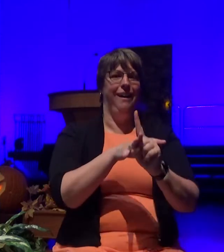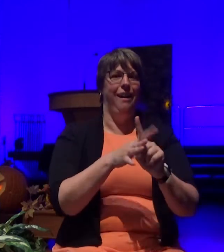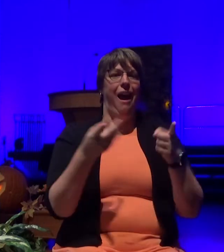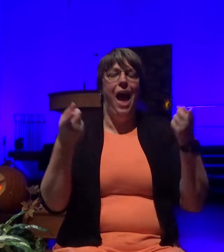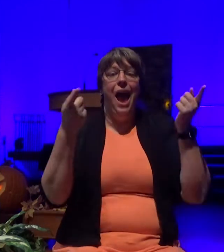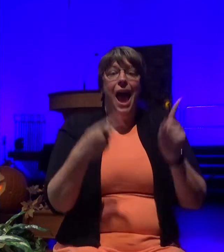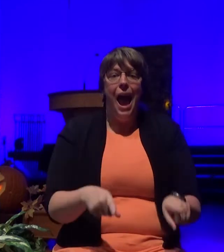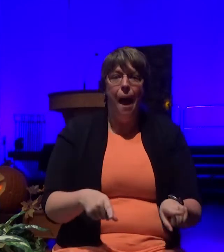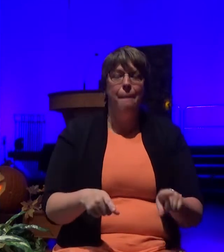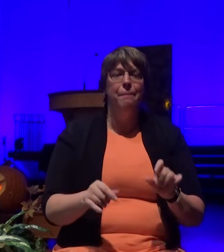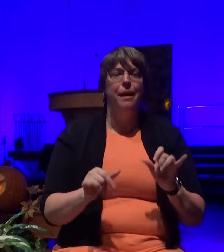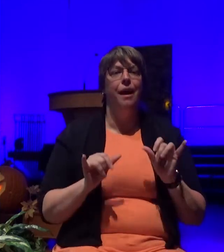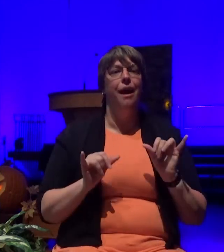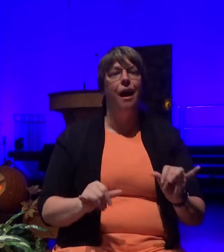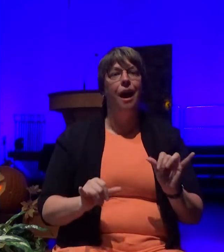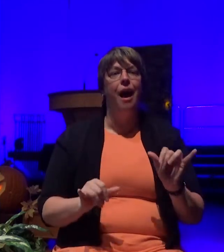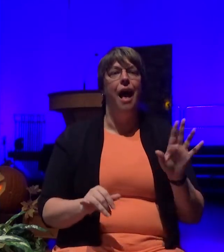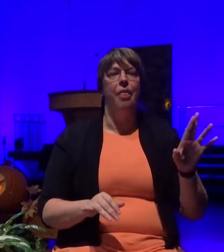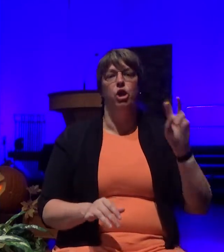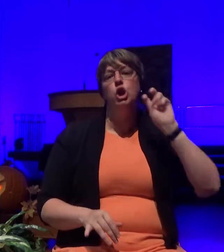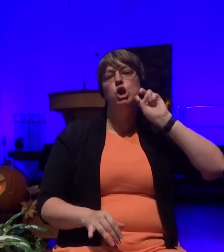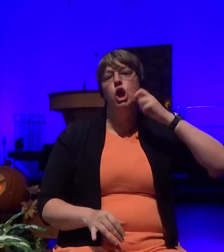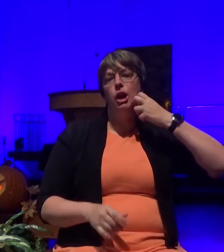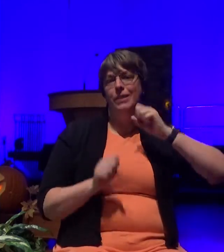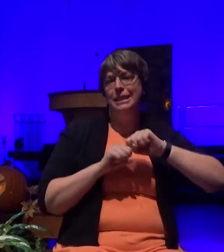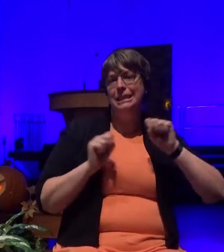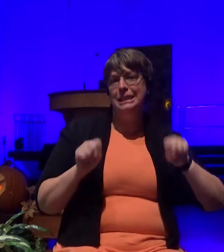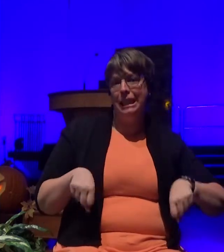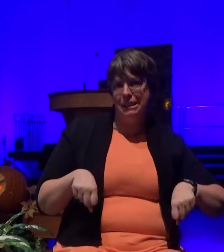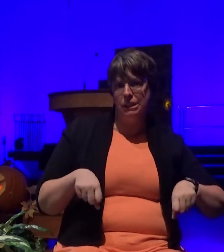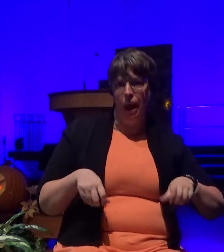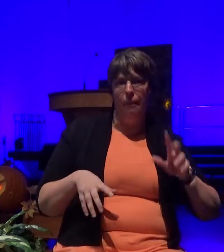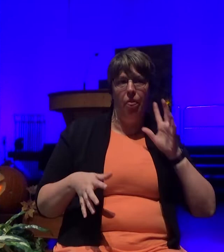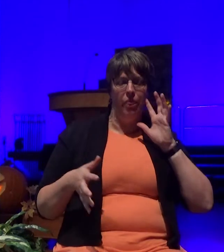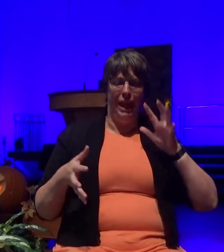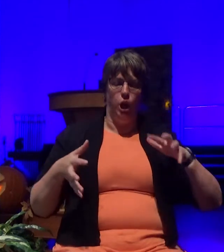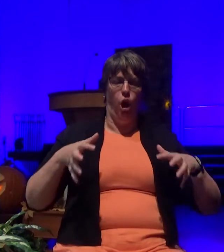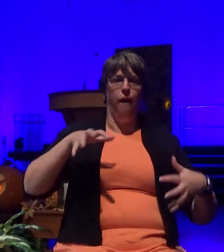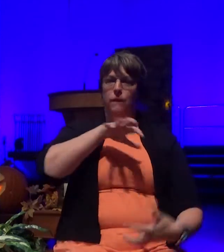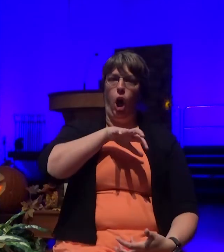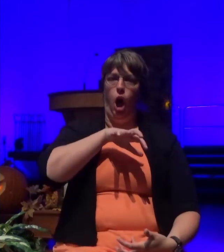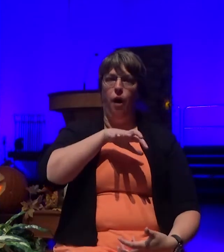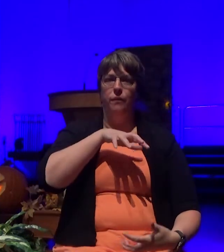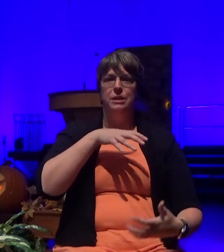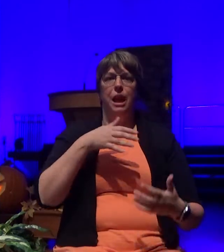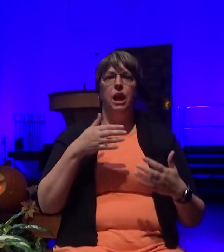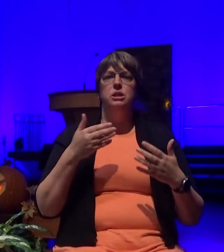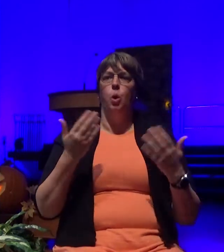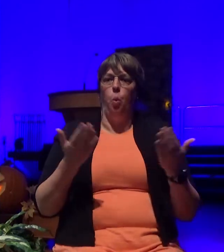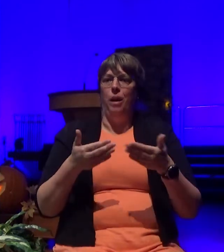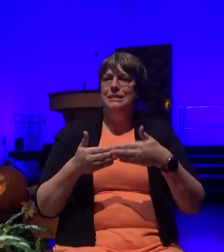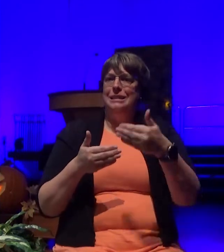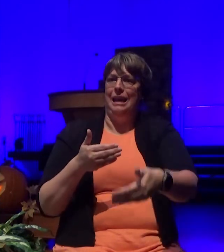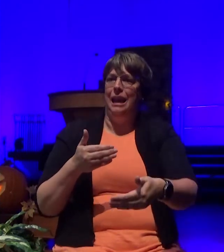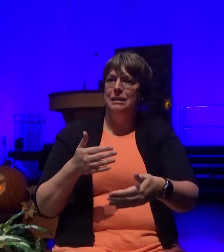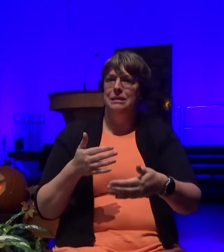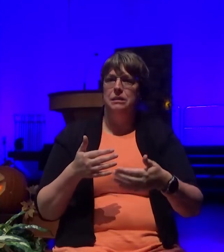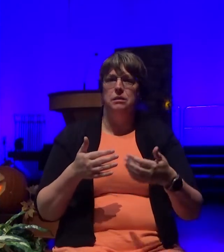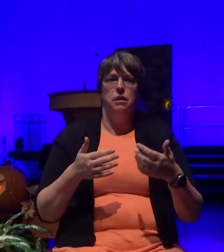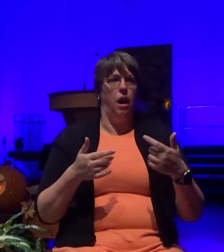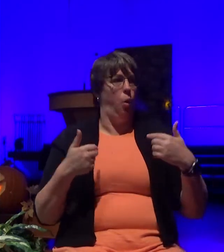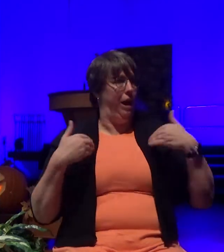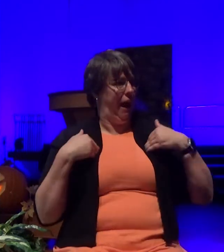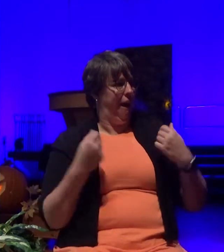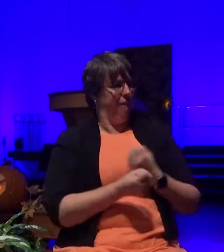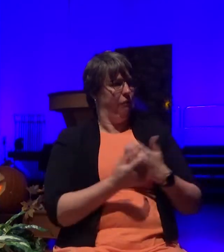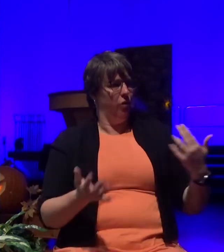their nervous system got used to it, they evolved into, well, what's next? How are we going to express ourselves now that everyone has everything they need?